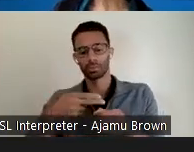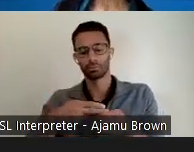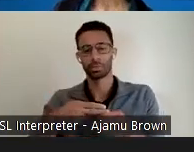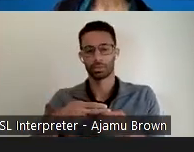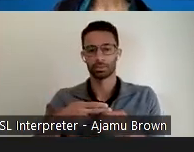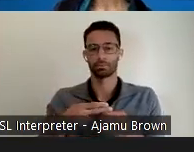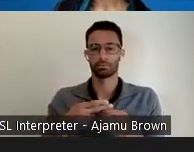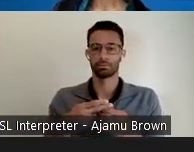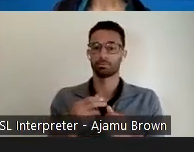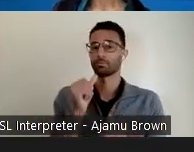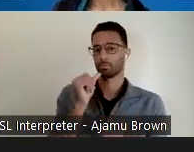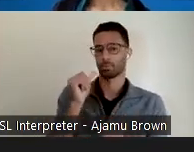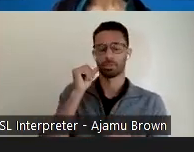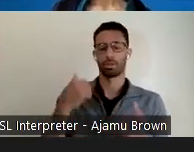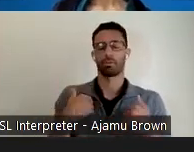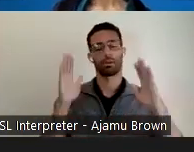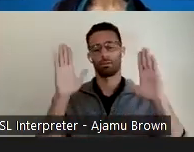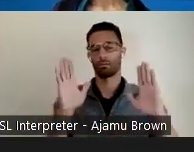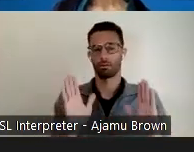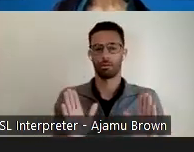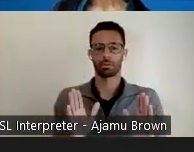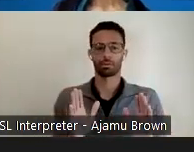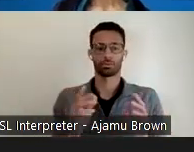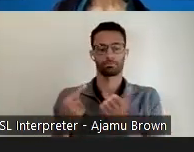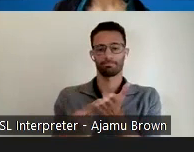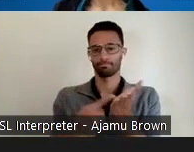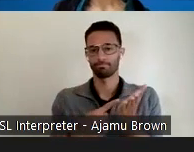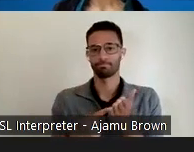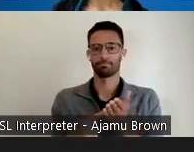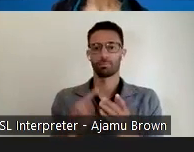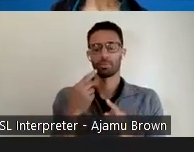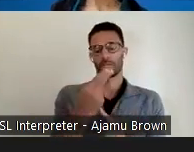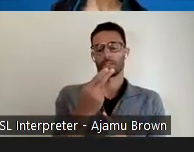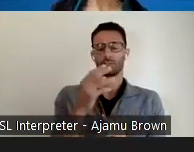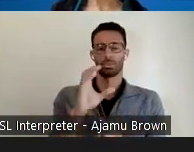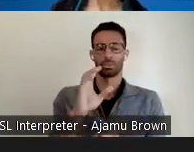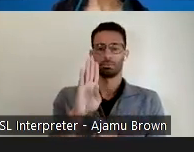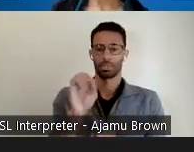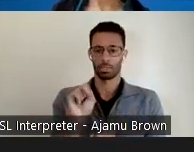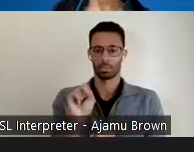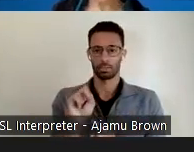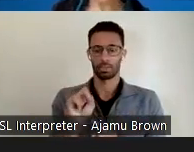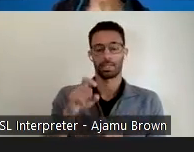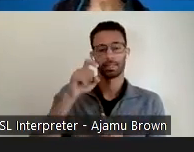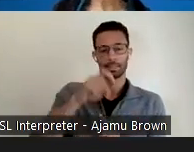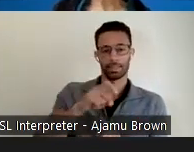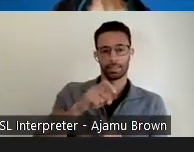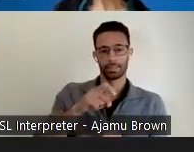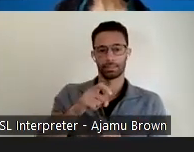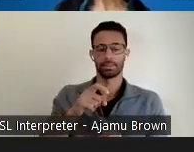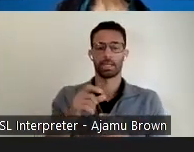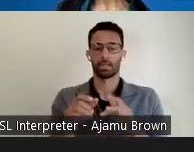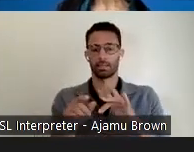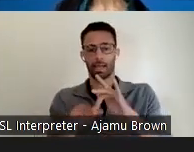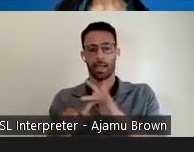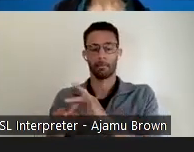yesterday's terrific forum on the HCBS needs and gap analysis. And